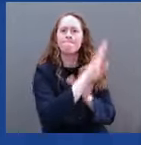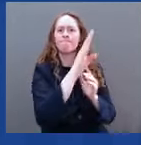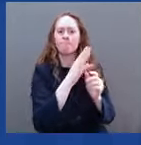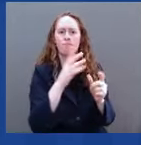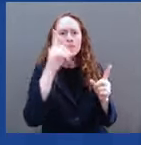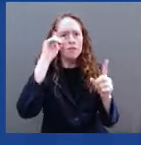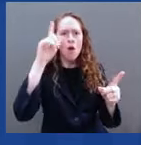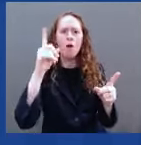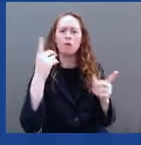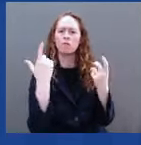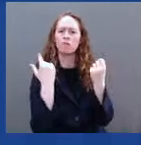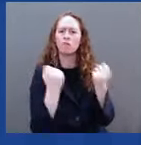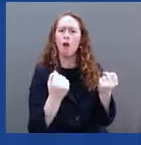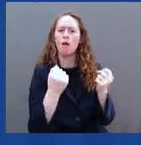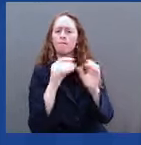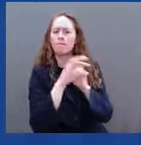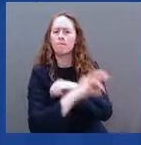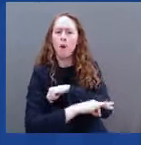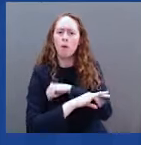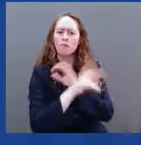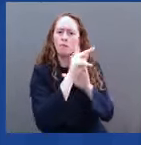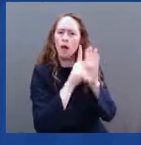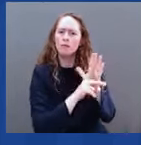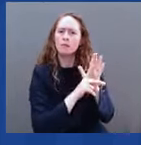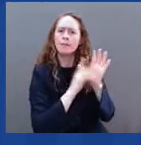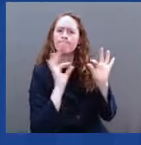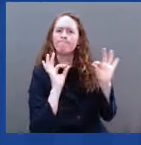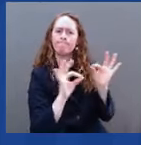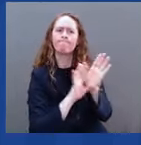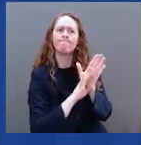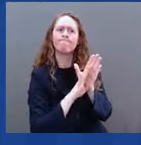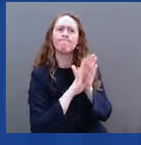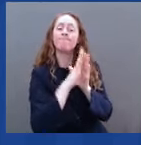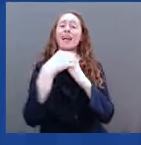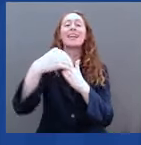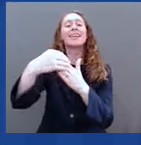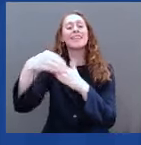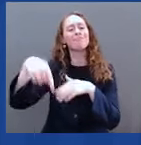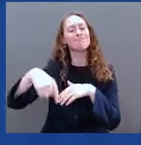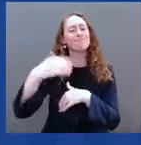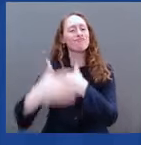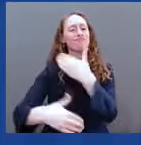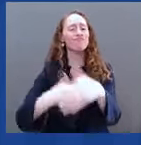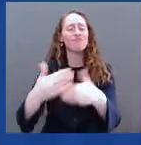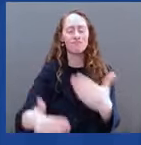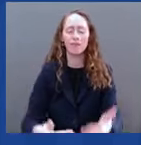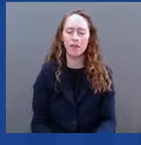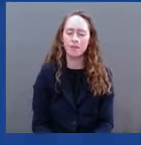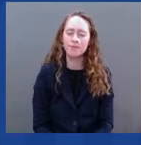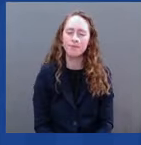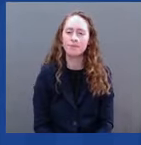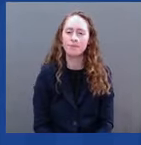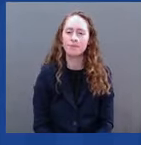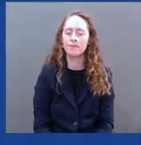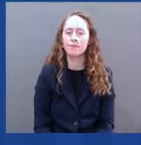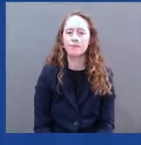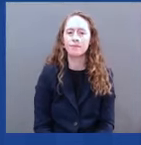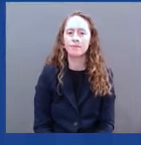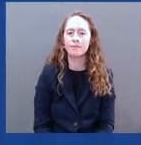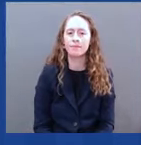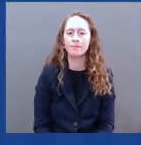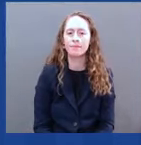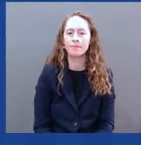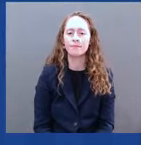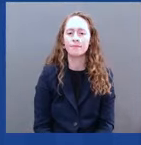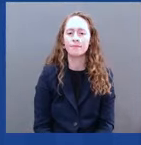world, be the leader of the free world. So, but it's not an illogical question for someone to